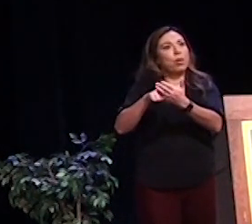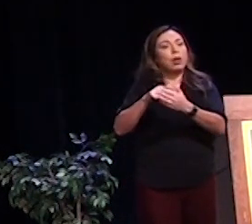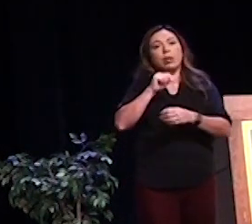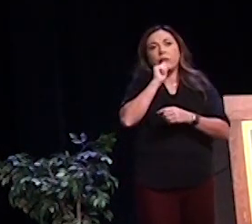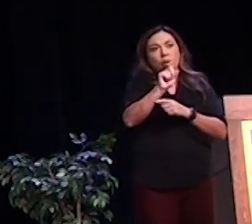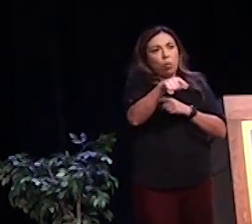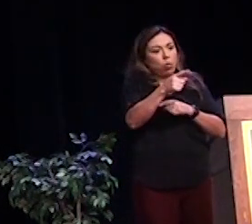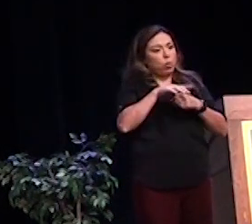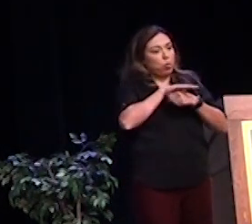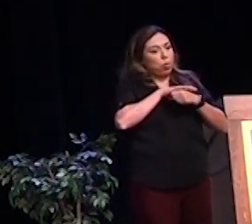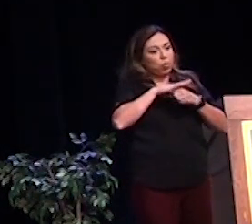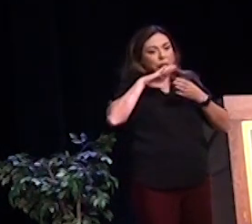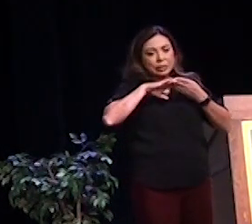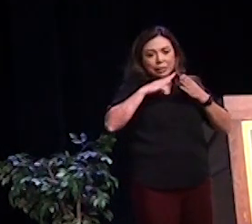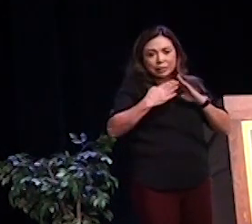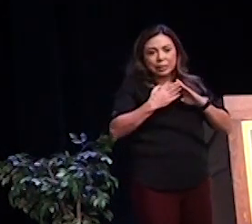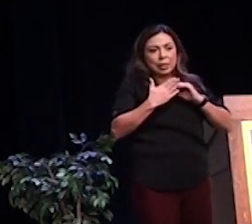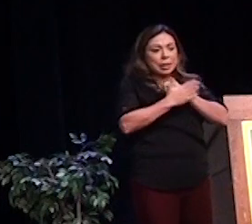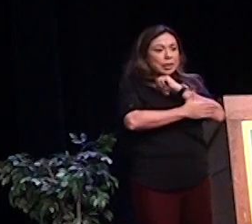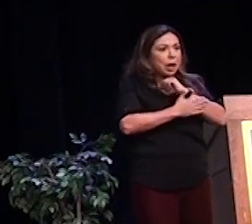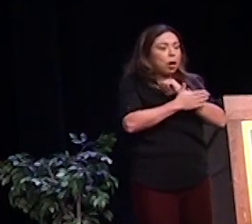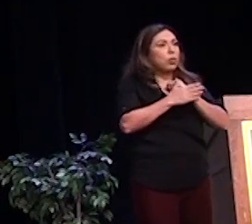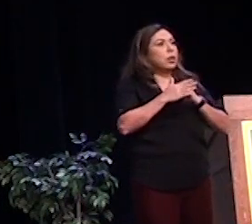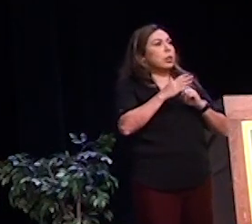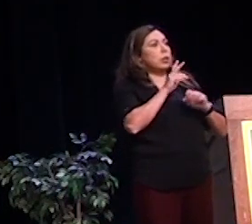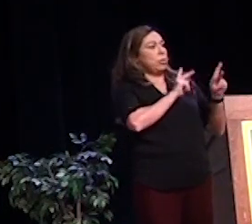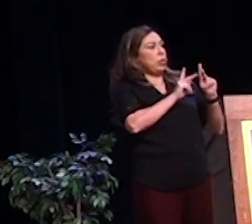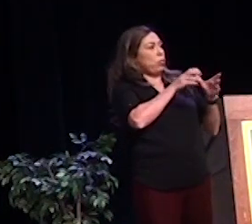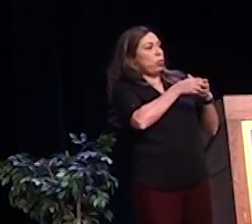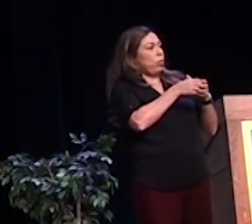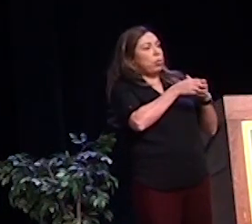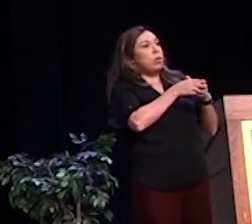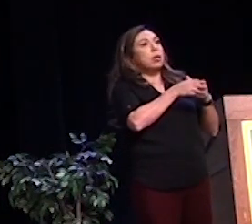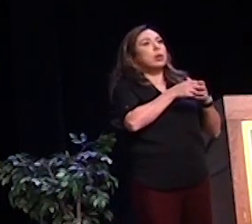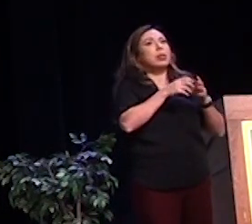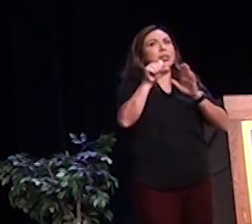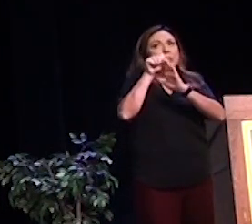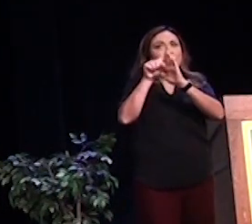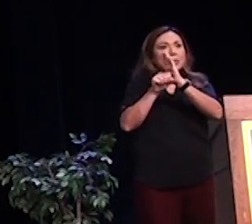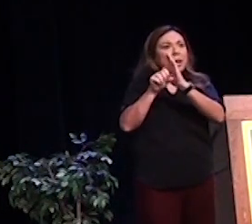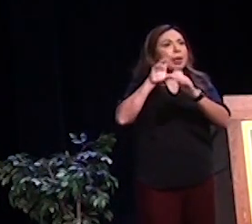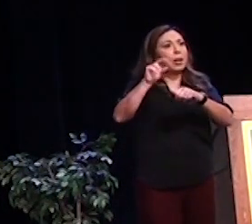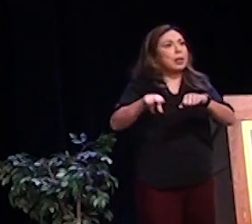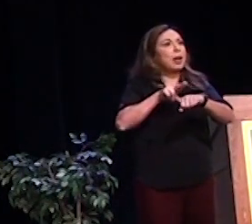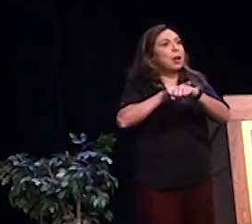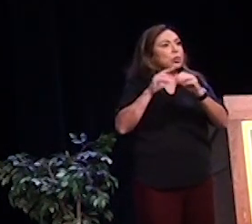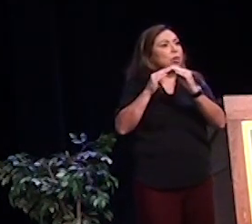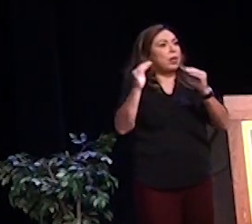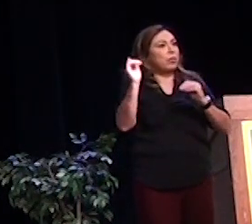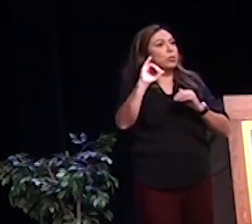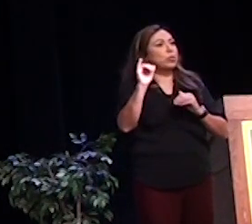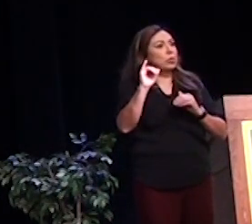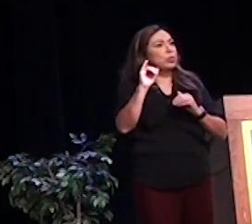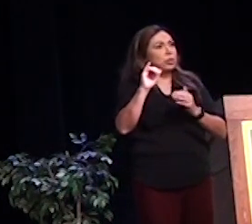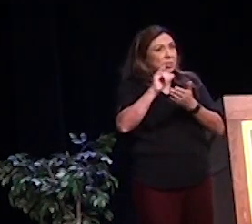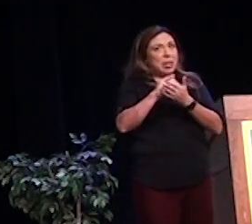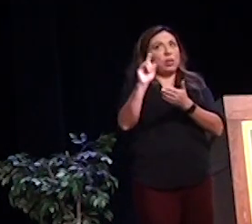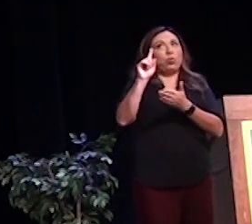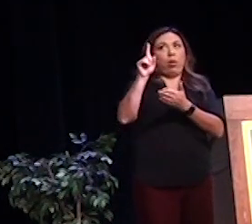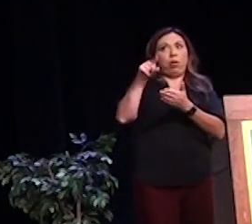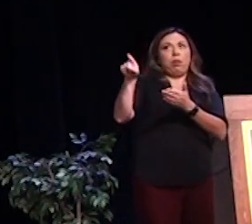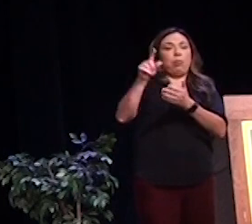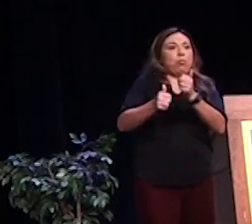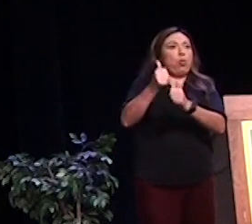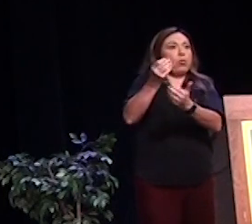local city and county elected officials, but at the state and national level, because that's where most of the